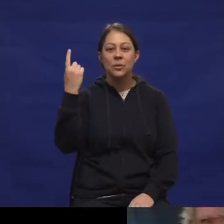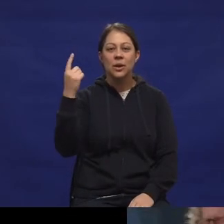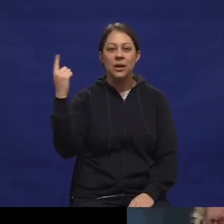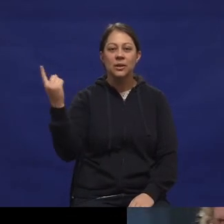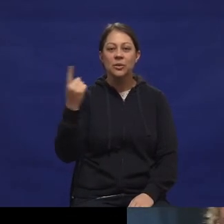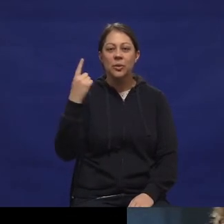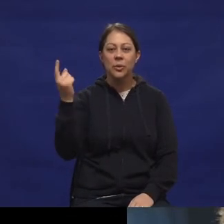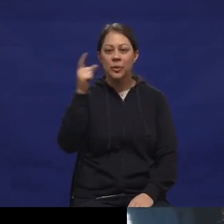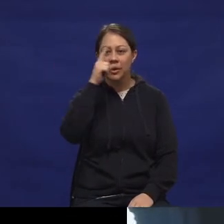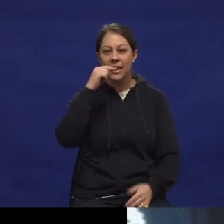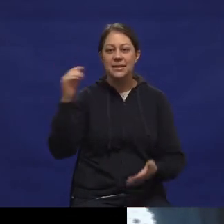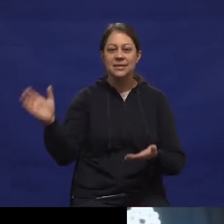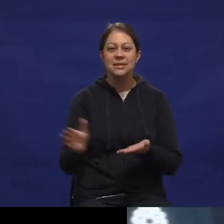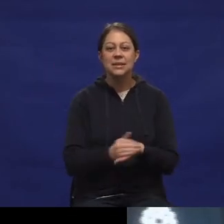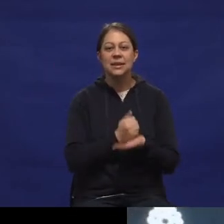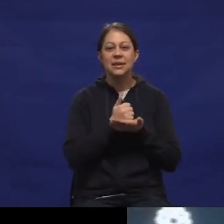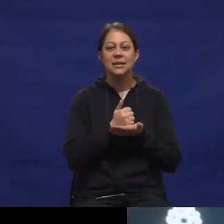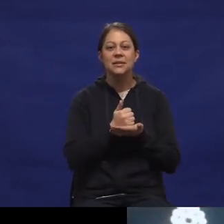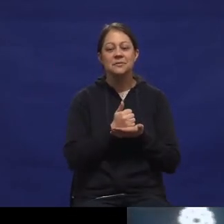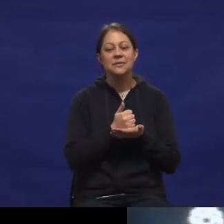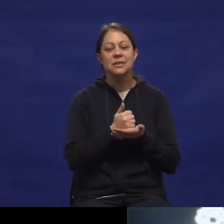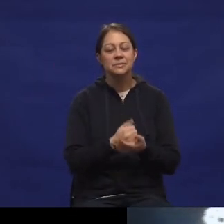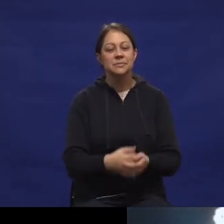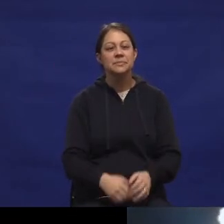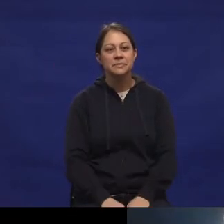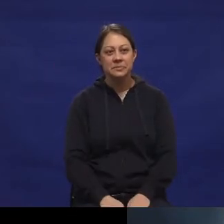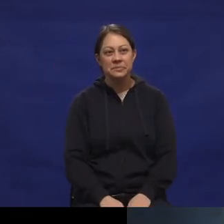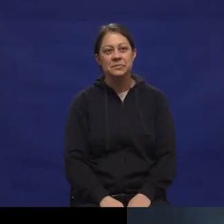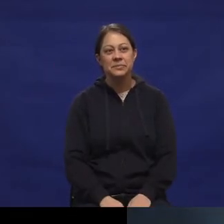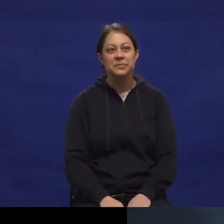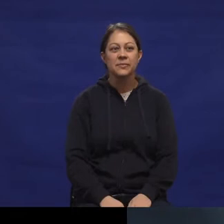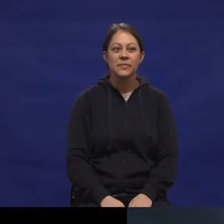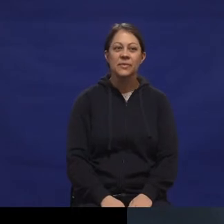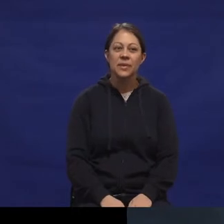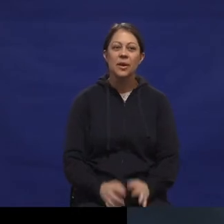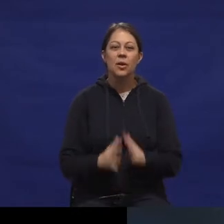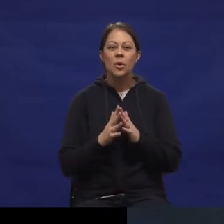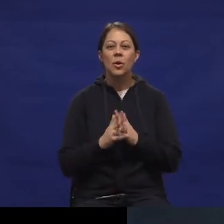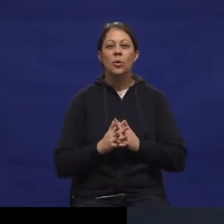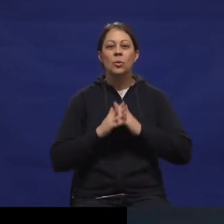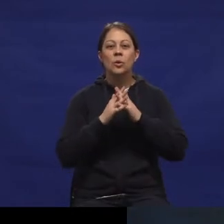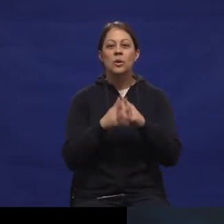Jesus, the only one who could ever say.